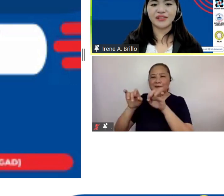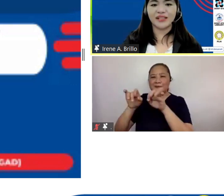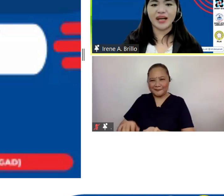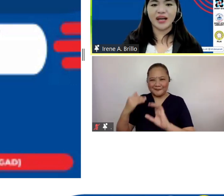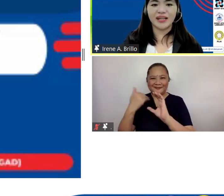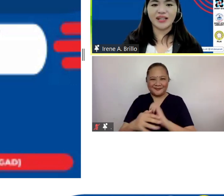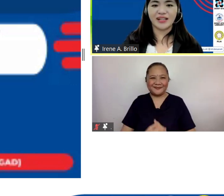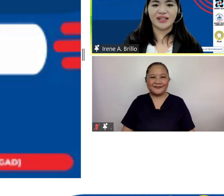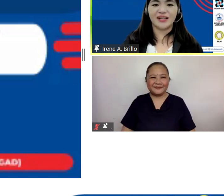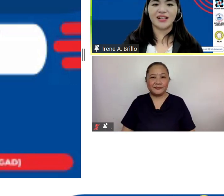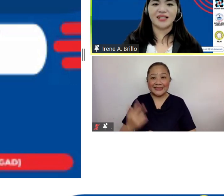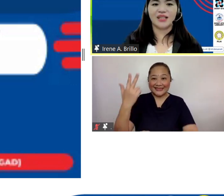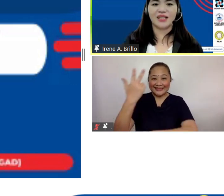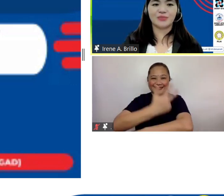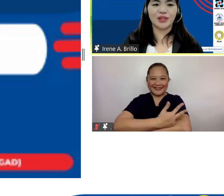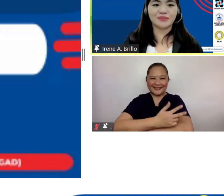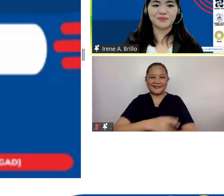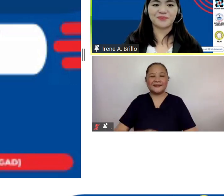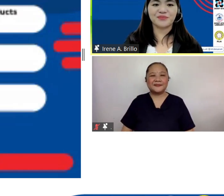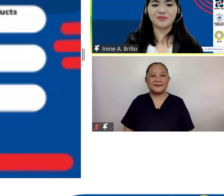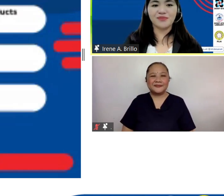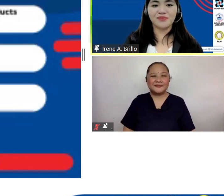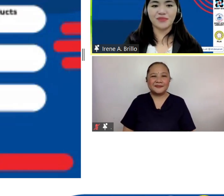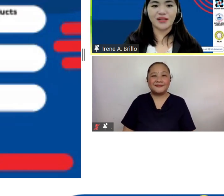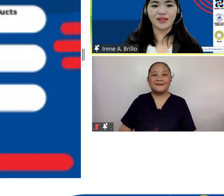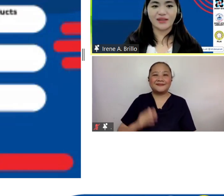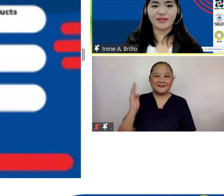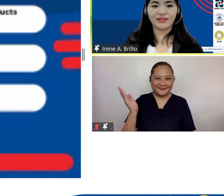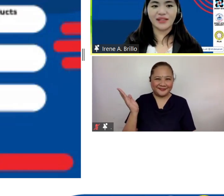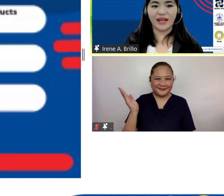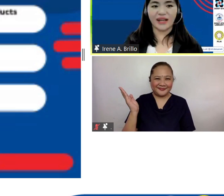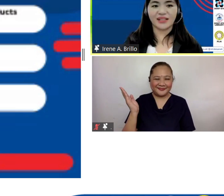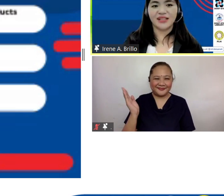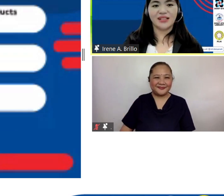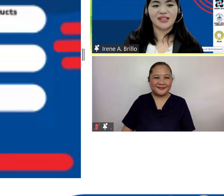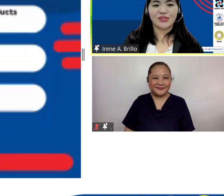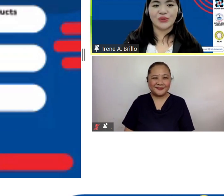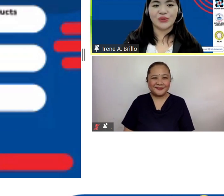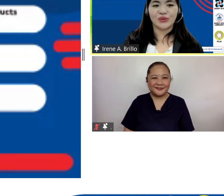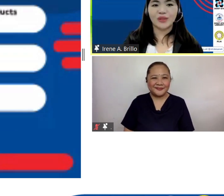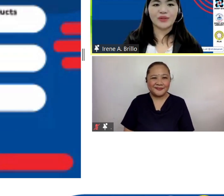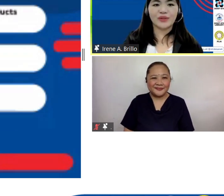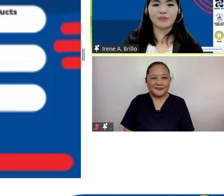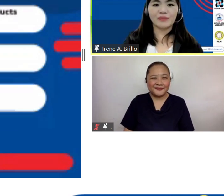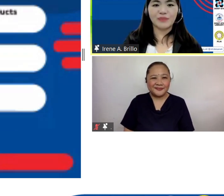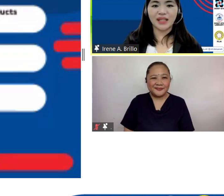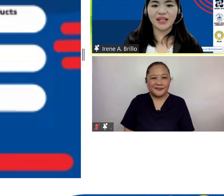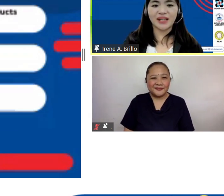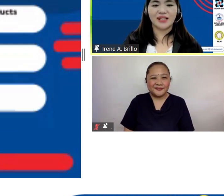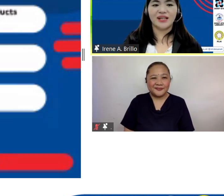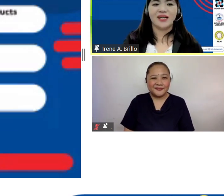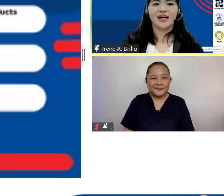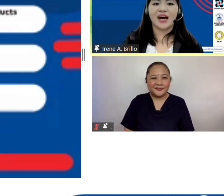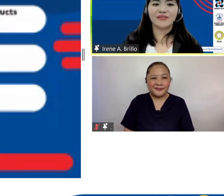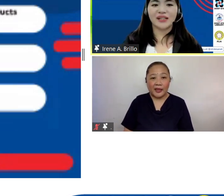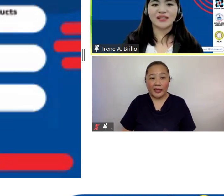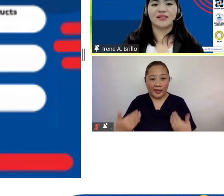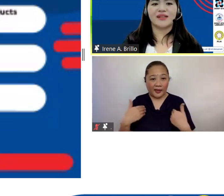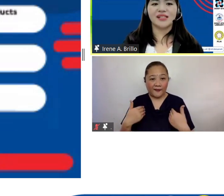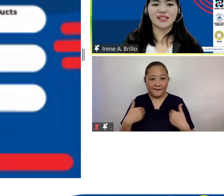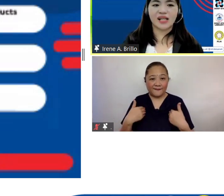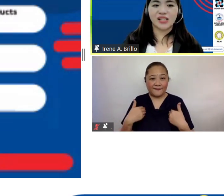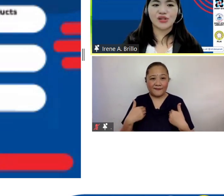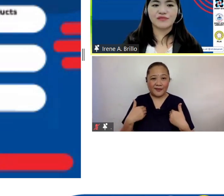third day, ayan, ito po, third day. So we will be having